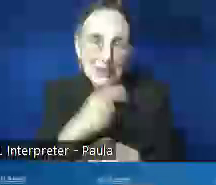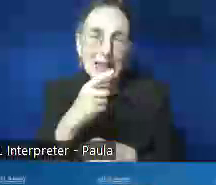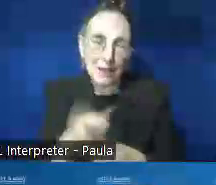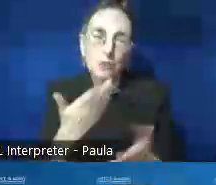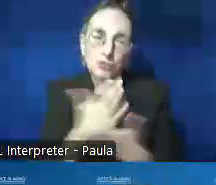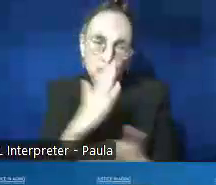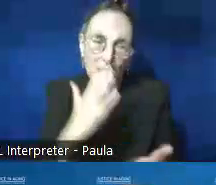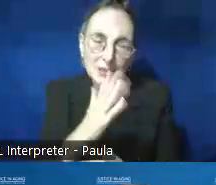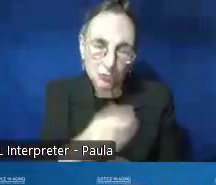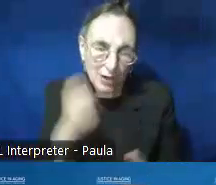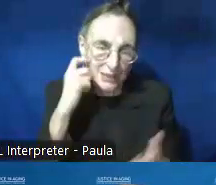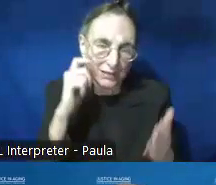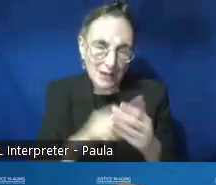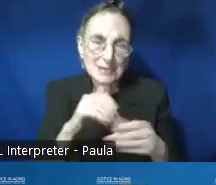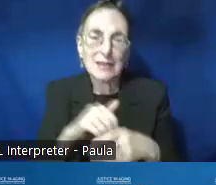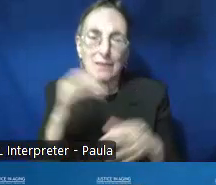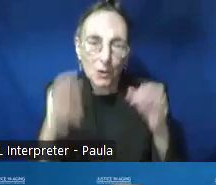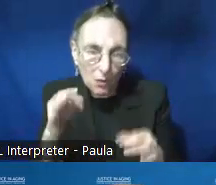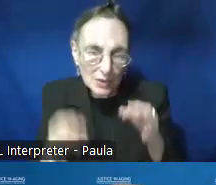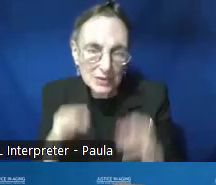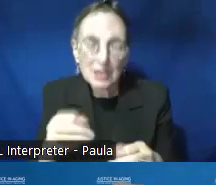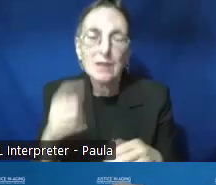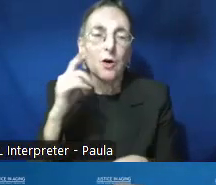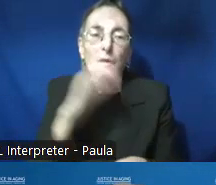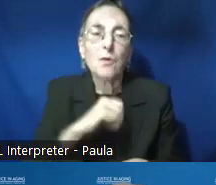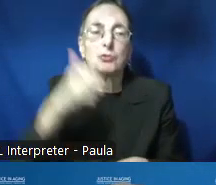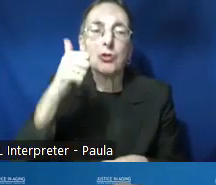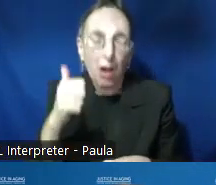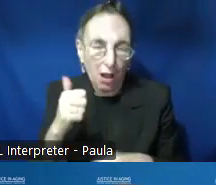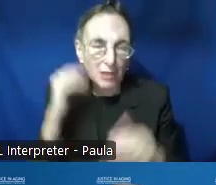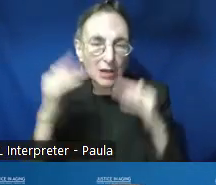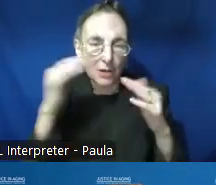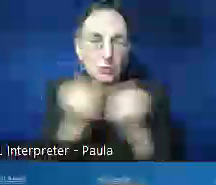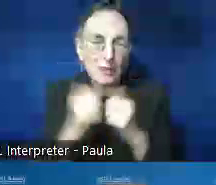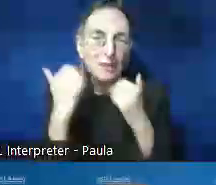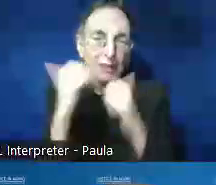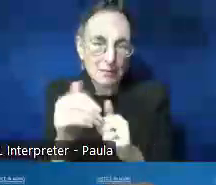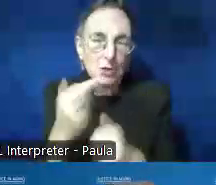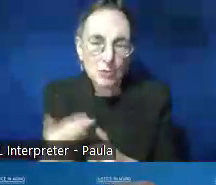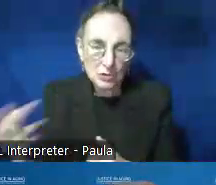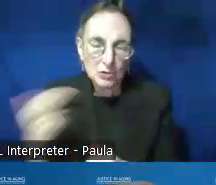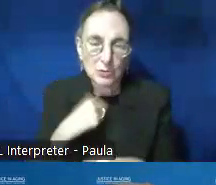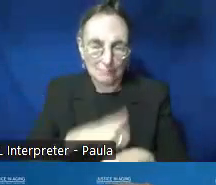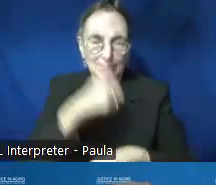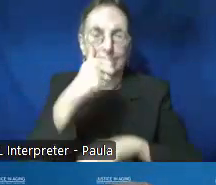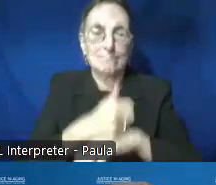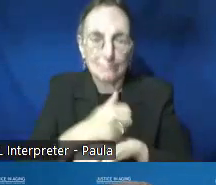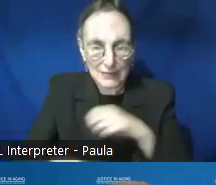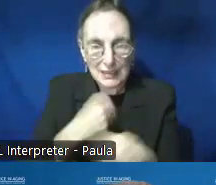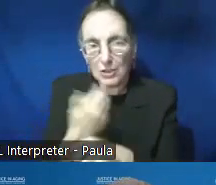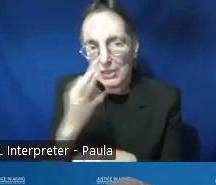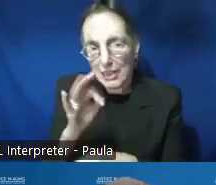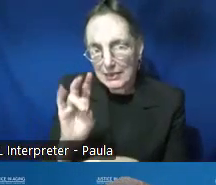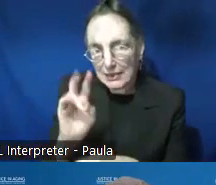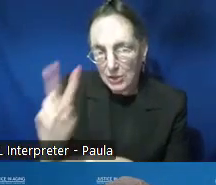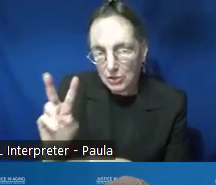courts for older adults with limited resources. And we have been in existence since 1972, and we focus